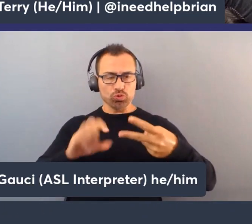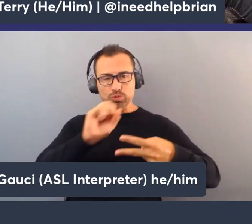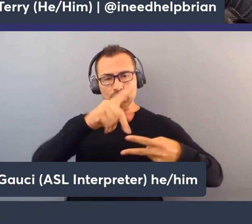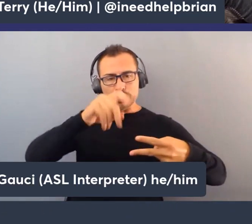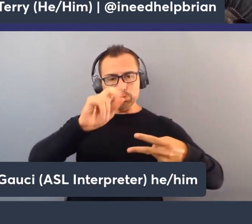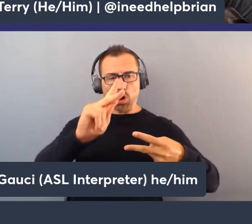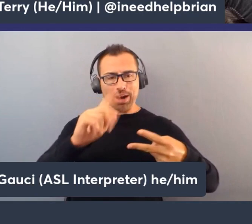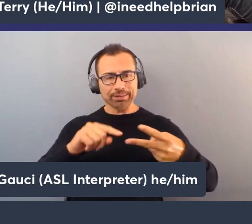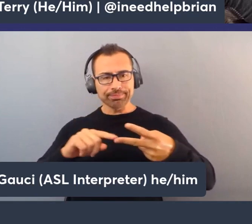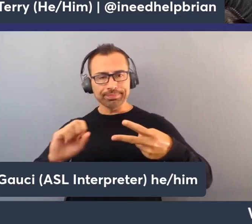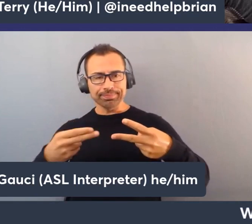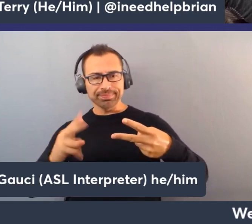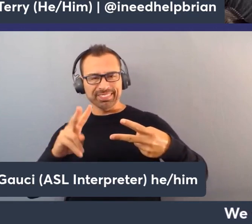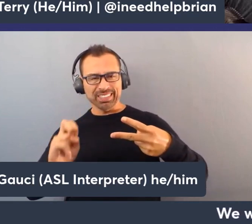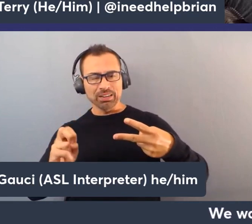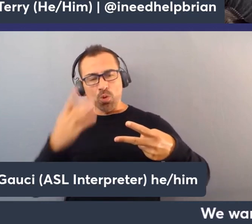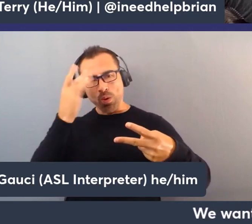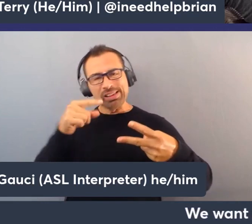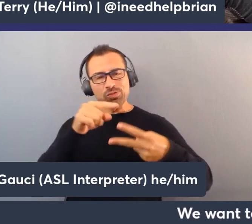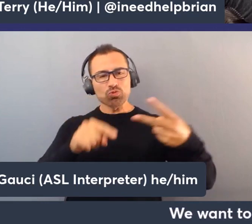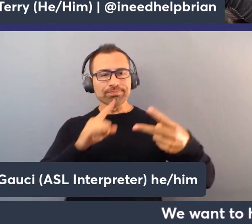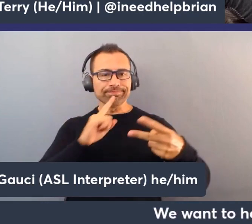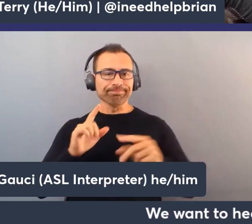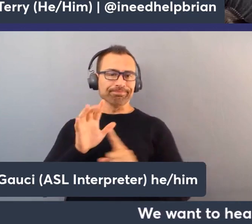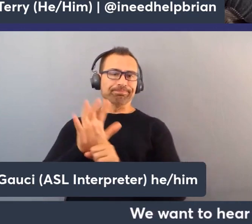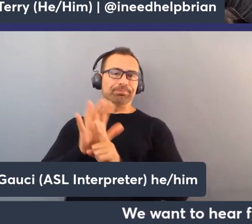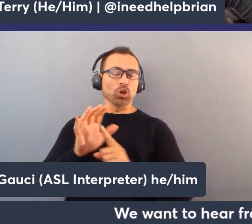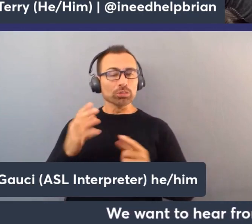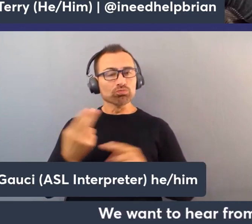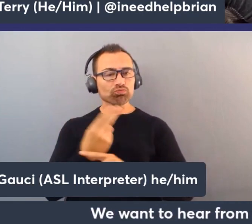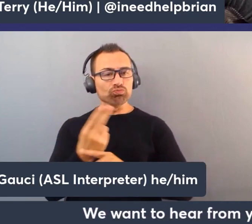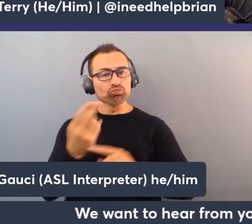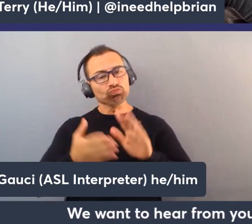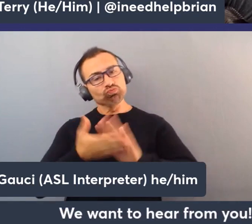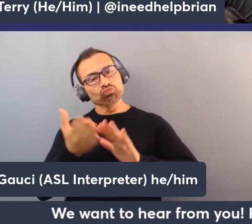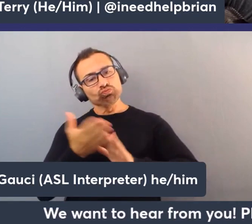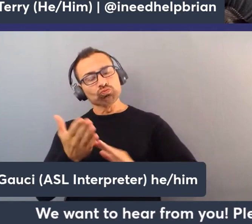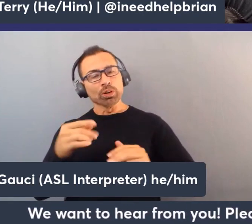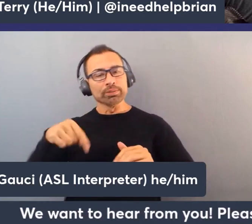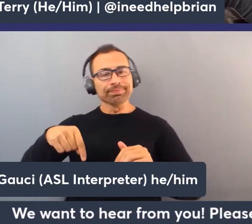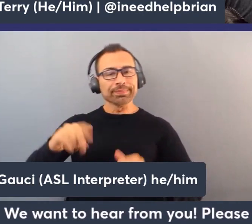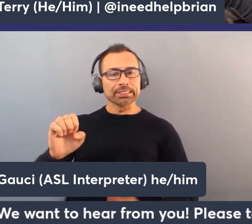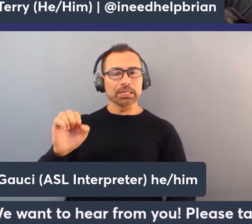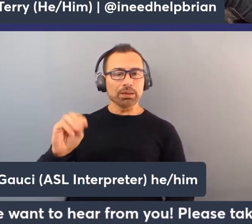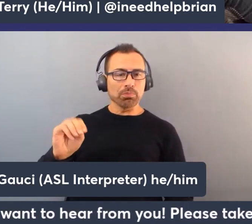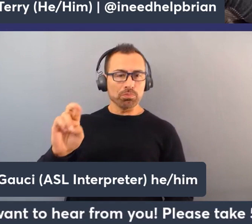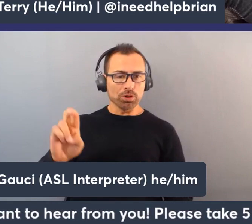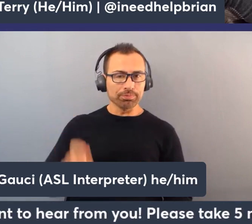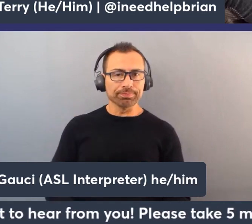want to run on EMR. Ah, super cool. Super cool. Quite